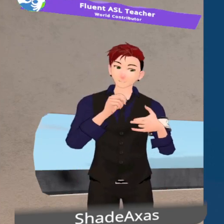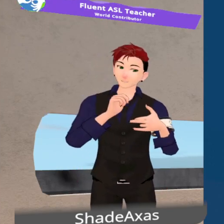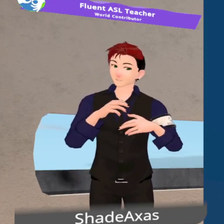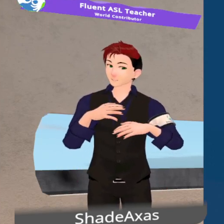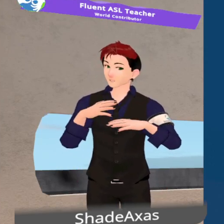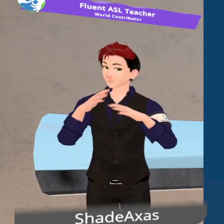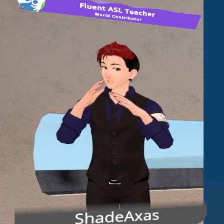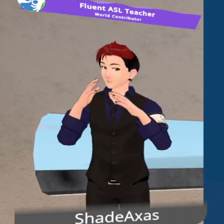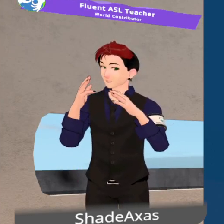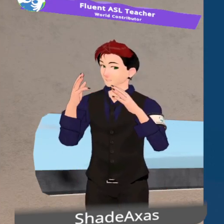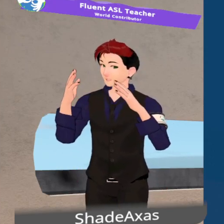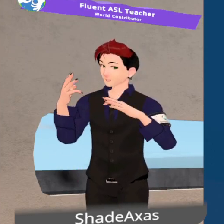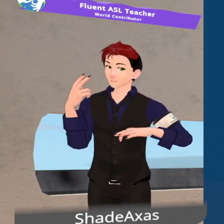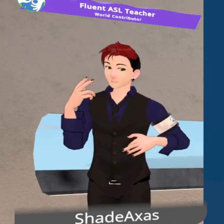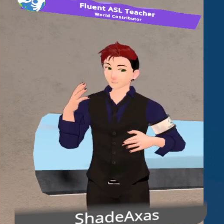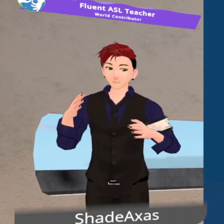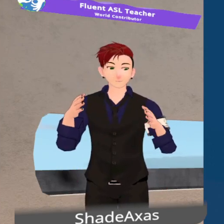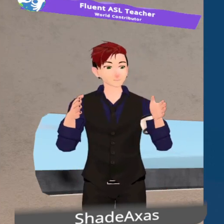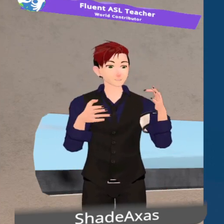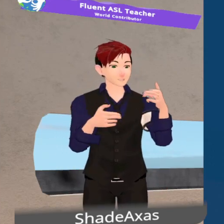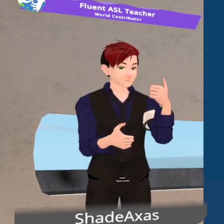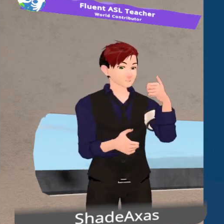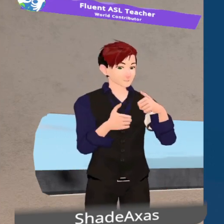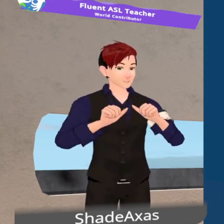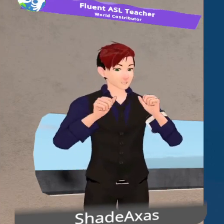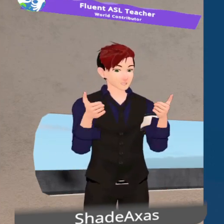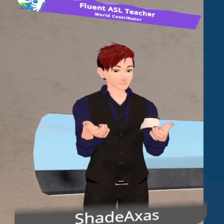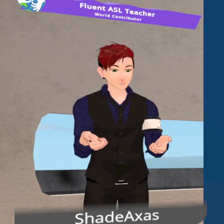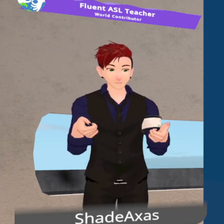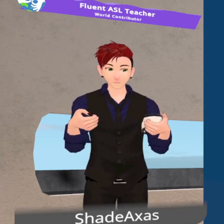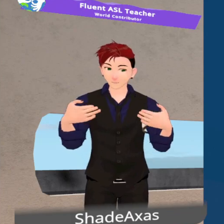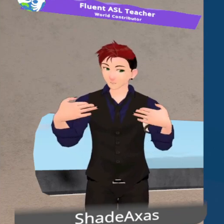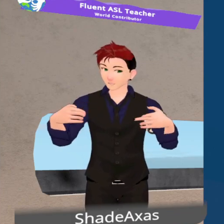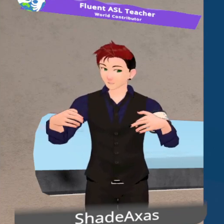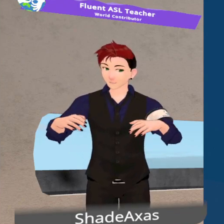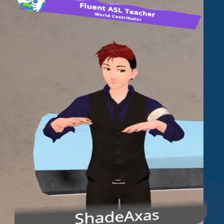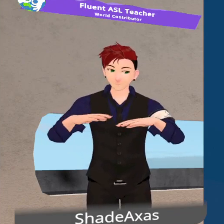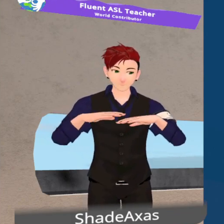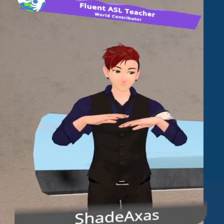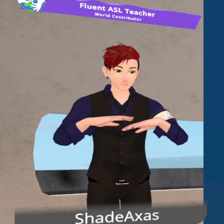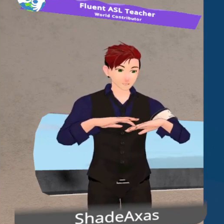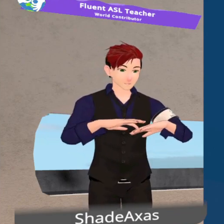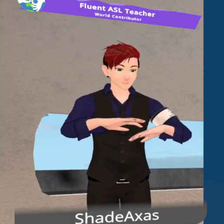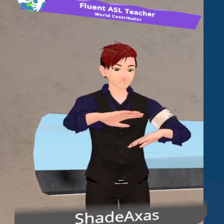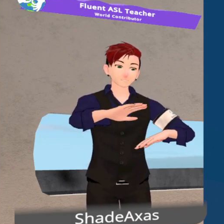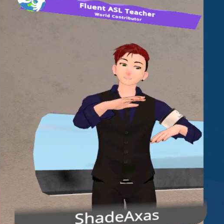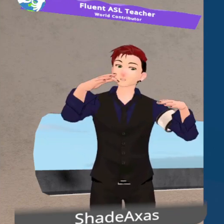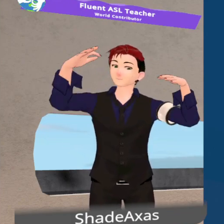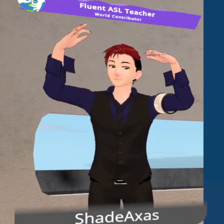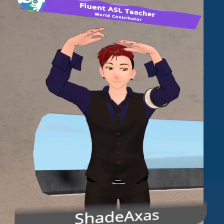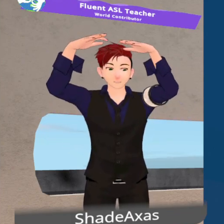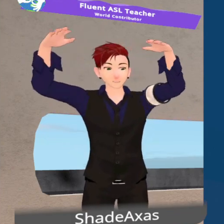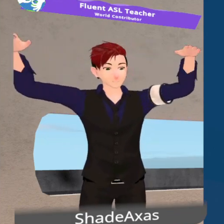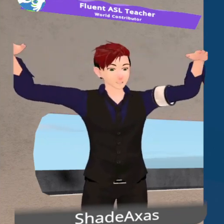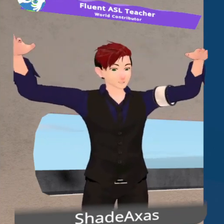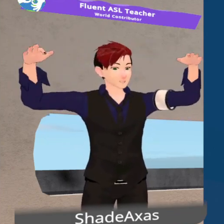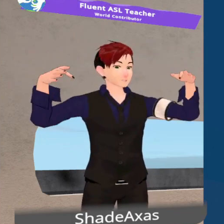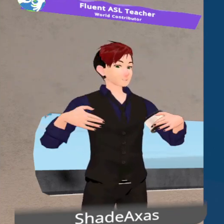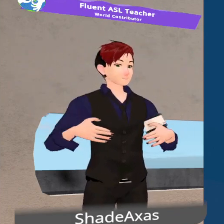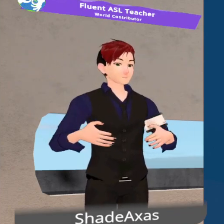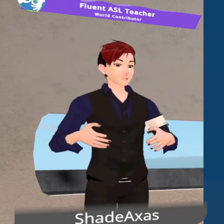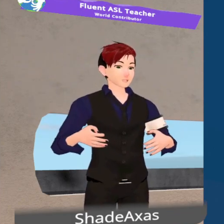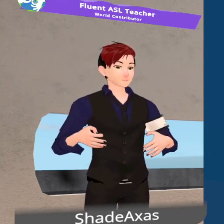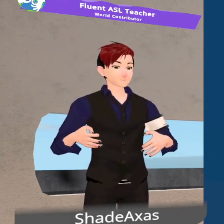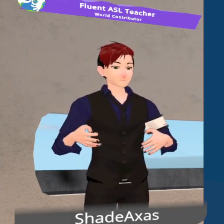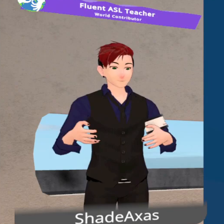Also, make sure don't block line of sight to the teacher. That's why most of our classes are kind of like this, where we have a slope and then we have a second